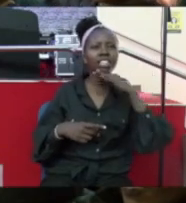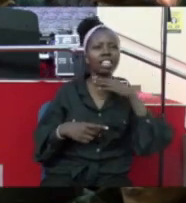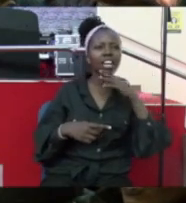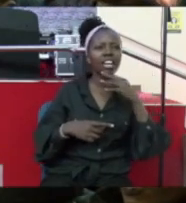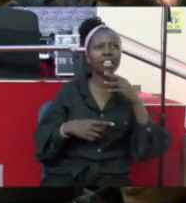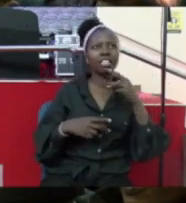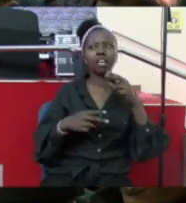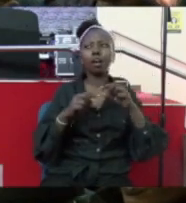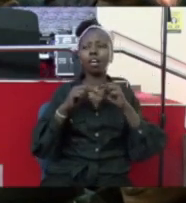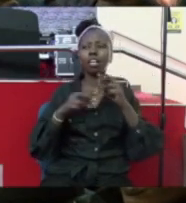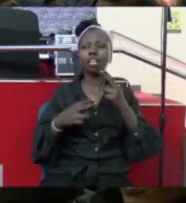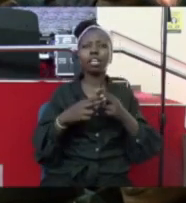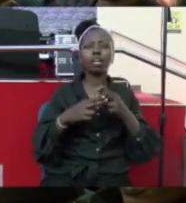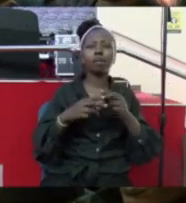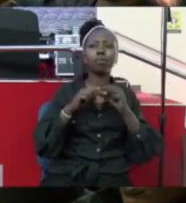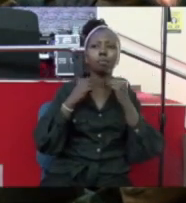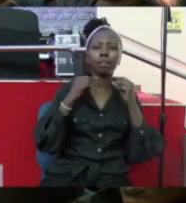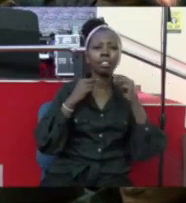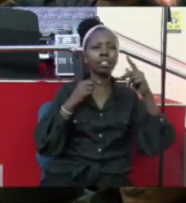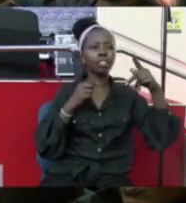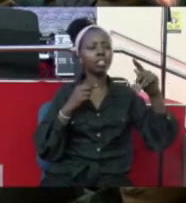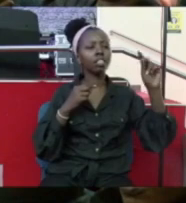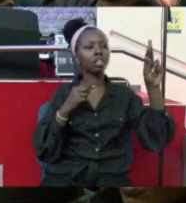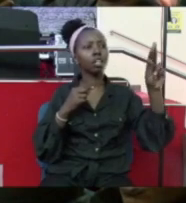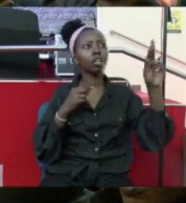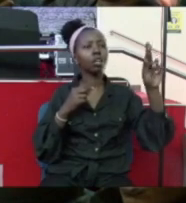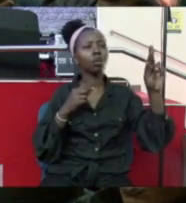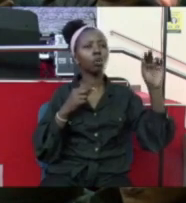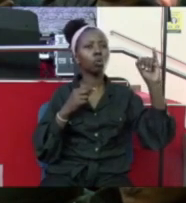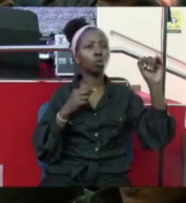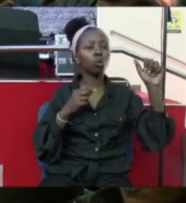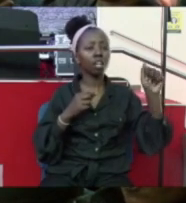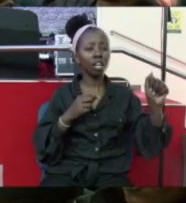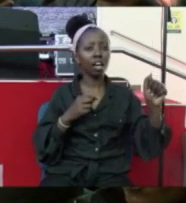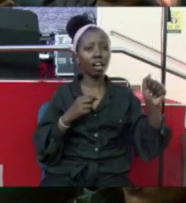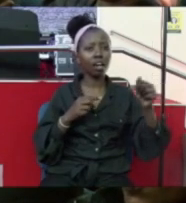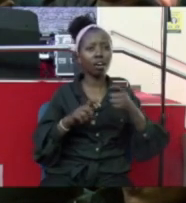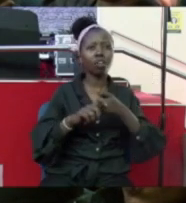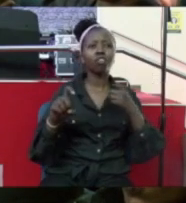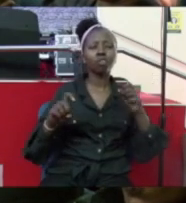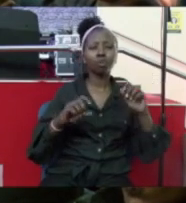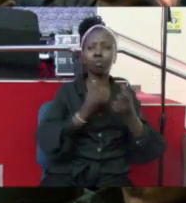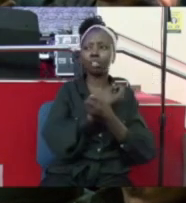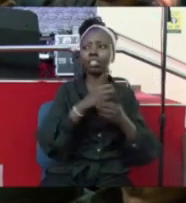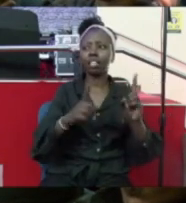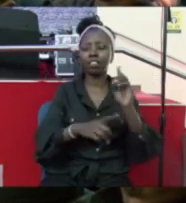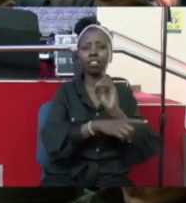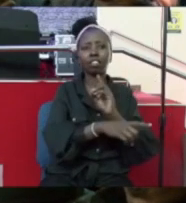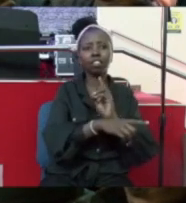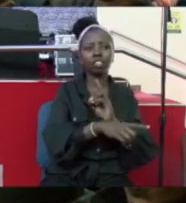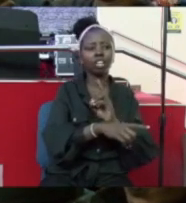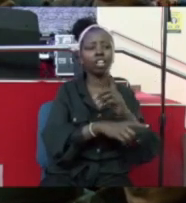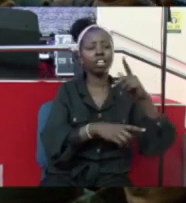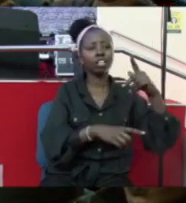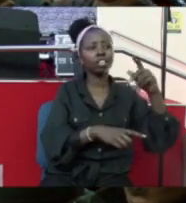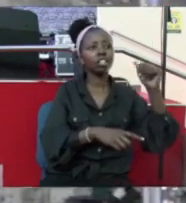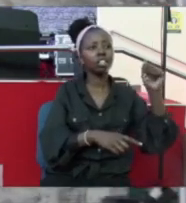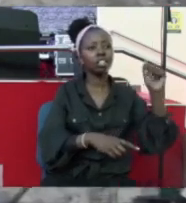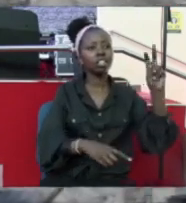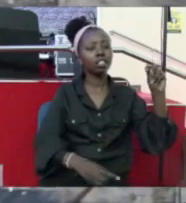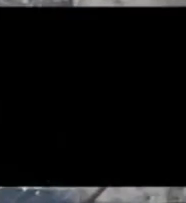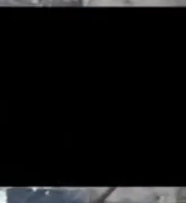na marehemu Jim Kuria. He was by then from Deliverance Church Kangemi. Wakati huo alikuwa wa Deliverance Kangemi. He had visited. Alikuwa